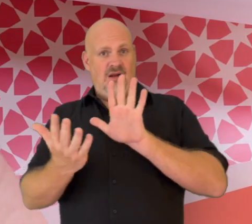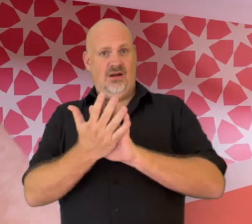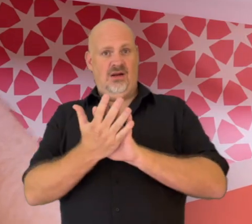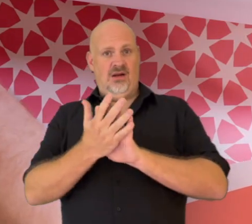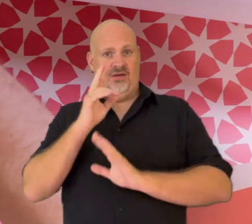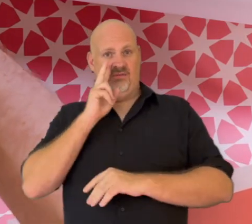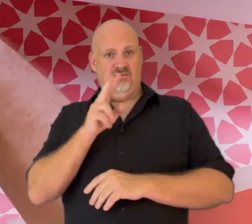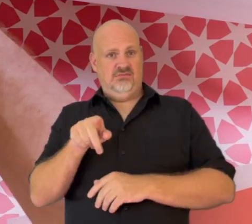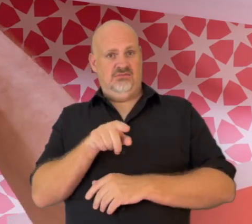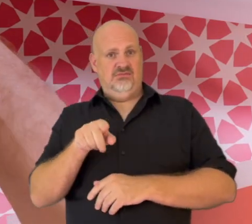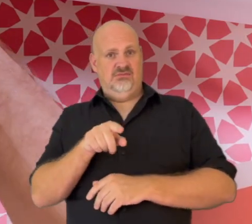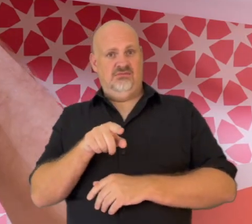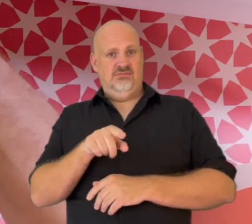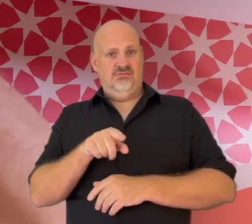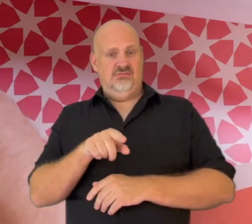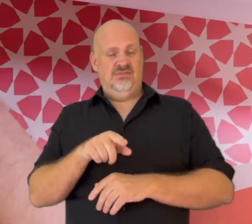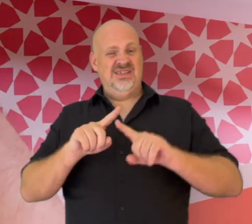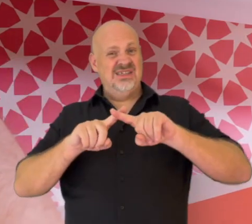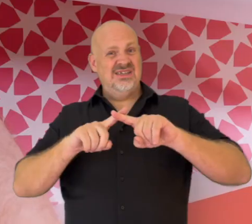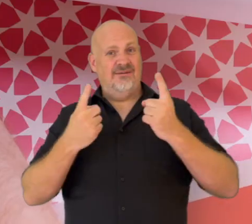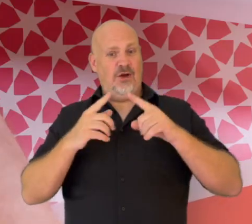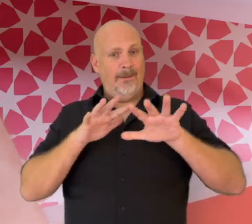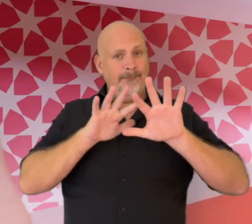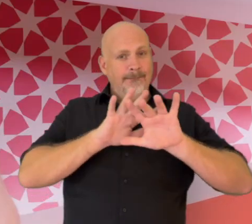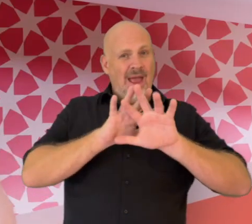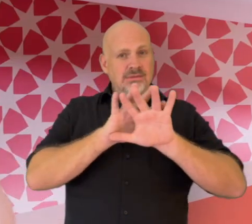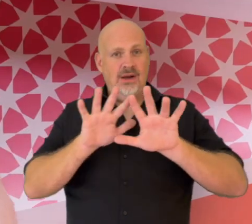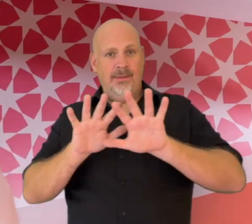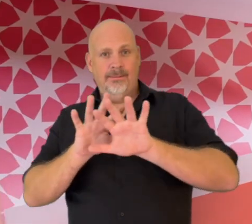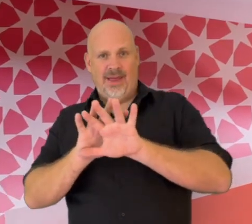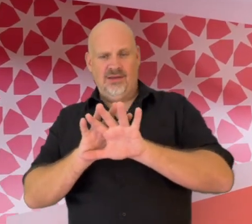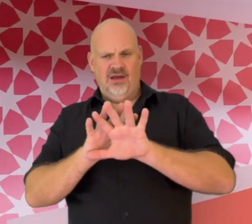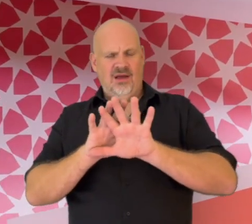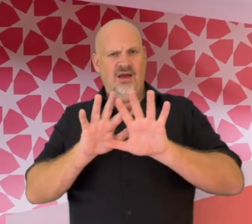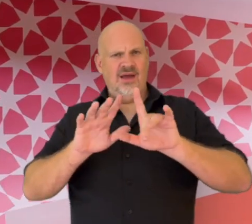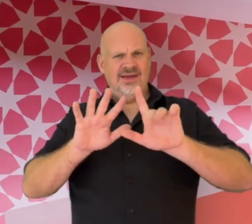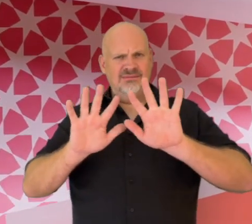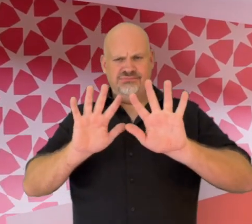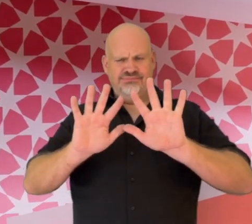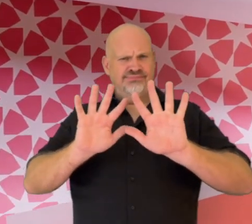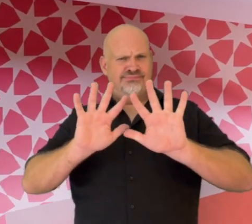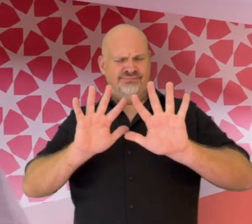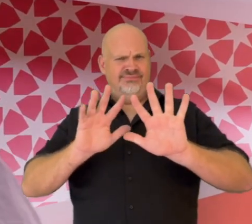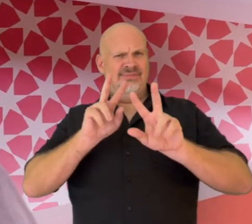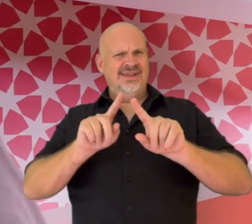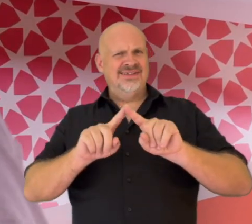Like, I think that different patterns kind of vibrate at different frequencies, and interesting things happen when you put them